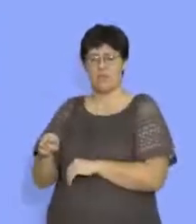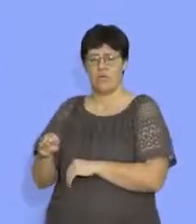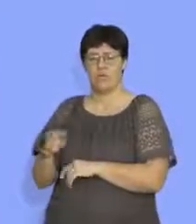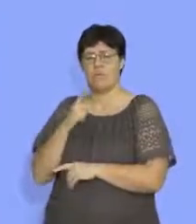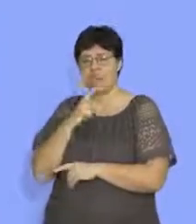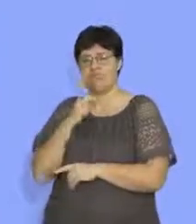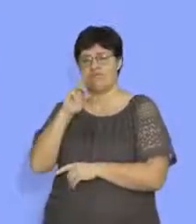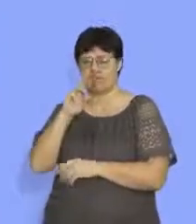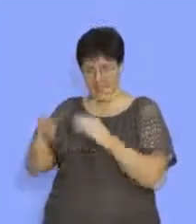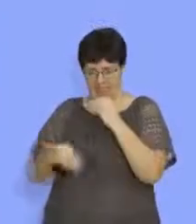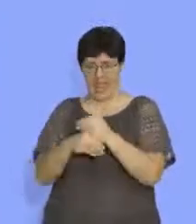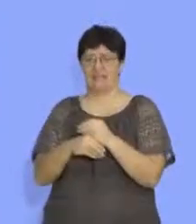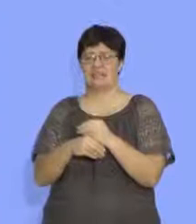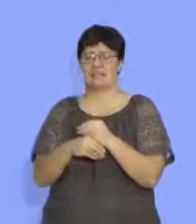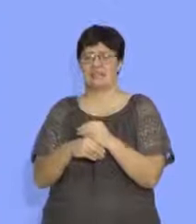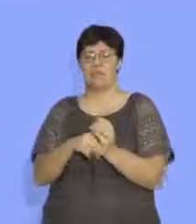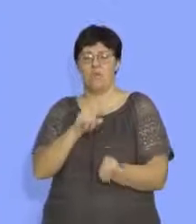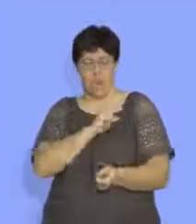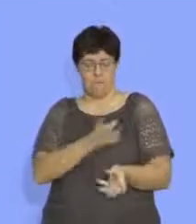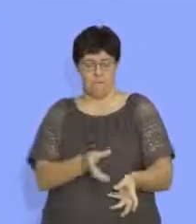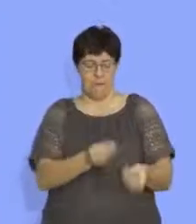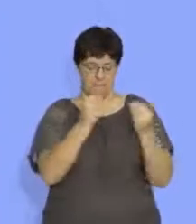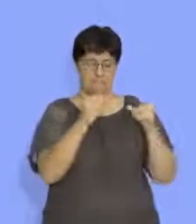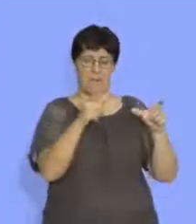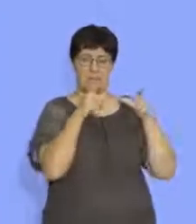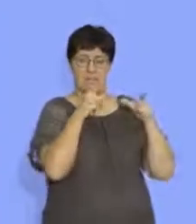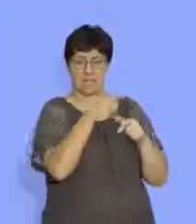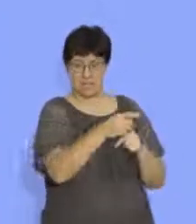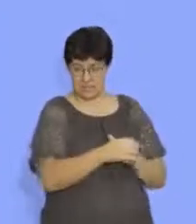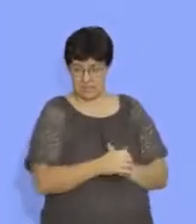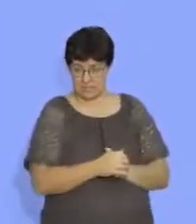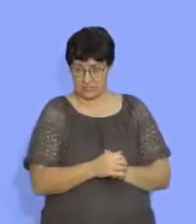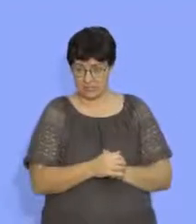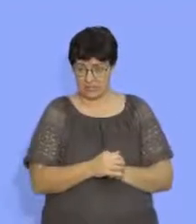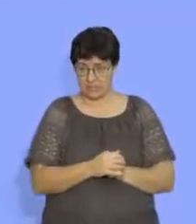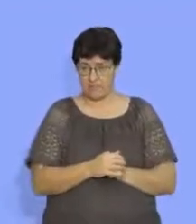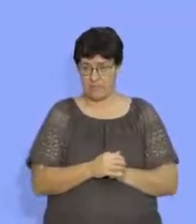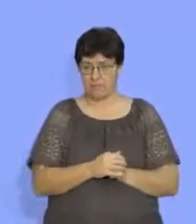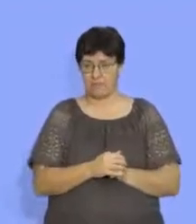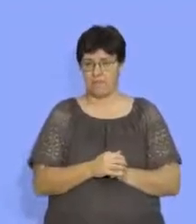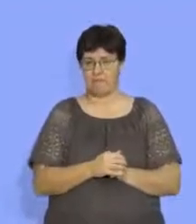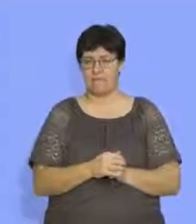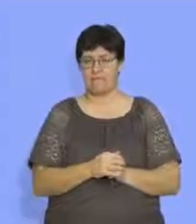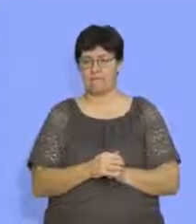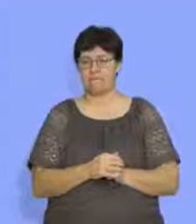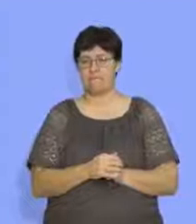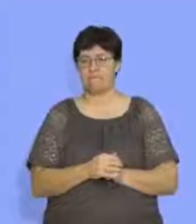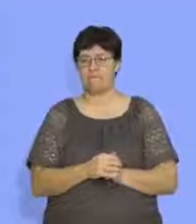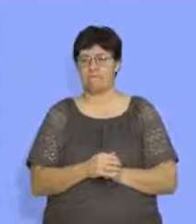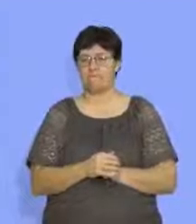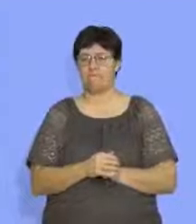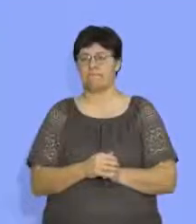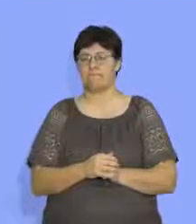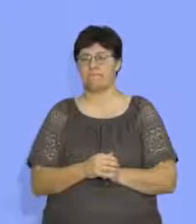we will then need to add 7 rand to that in order to make sure that we get the prices correct. So I'm just gonna